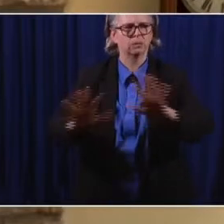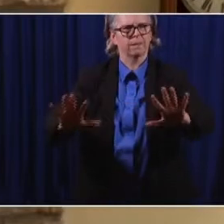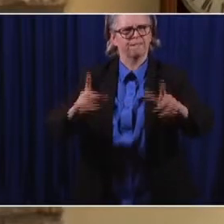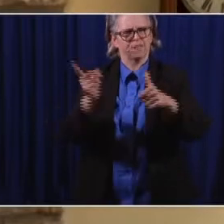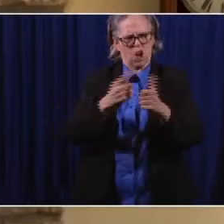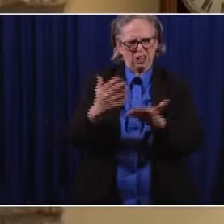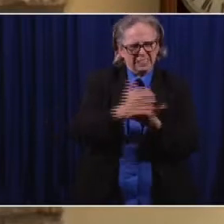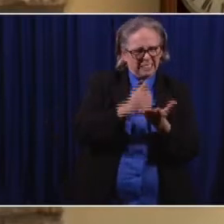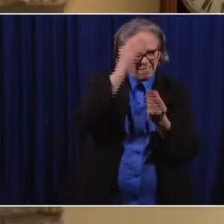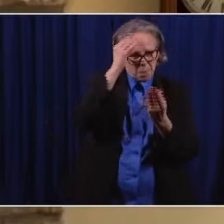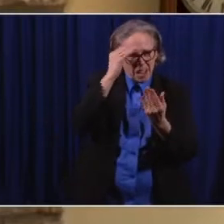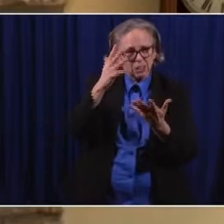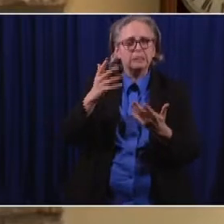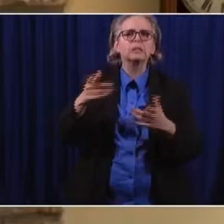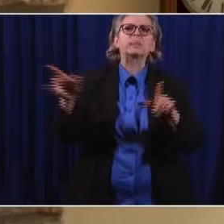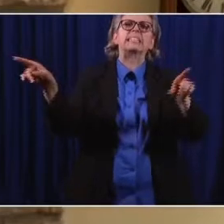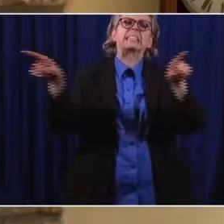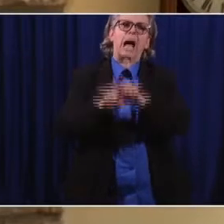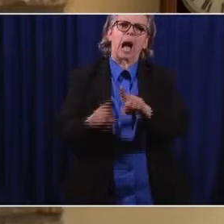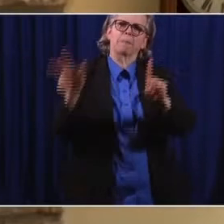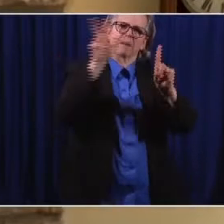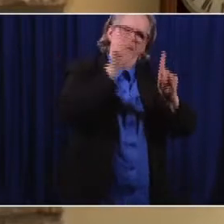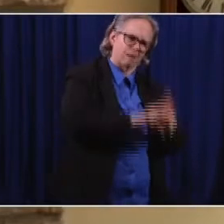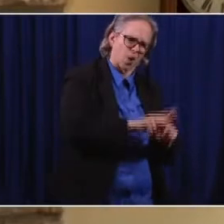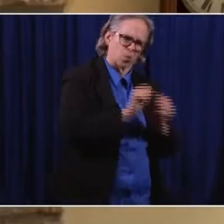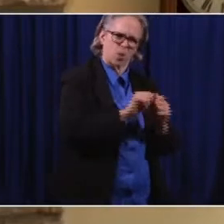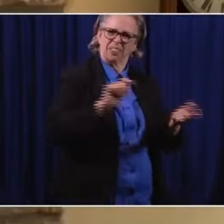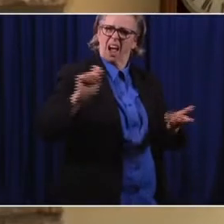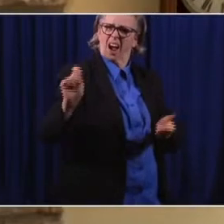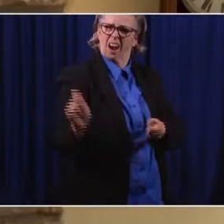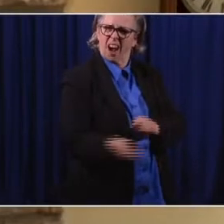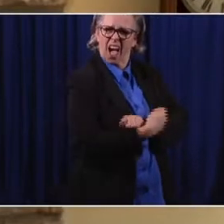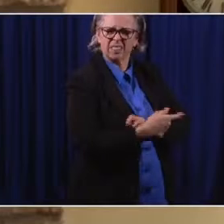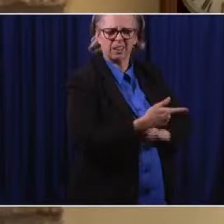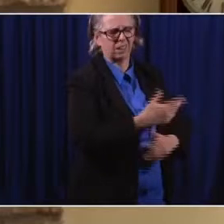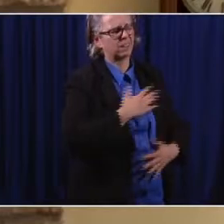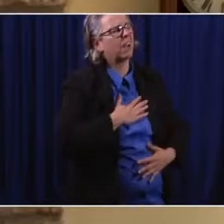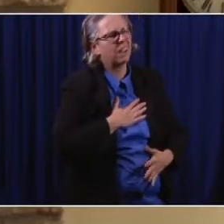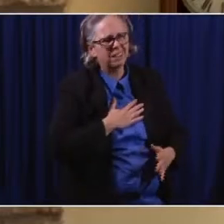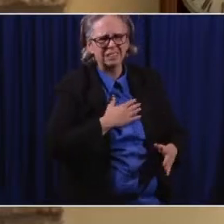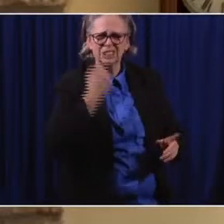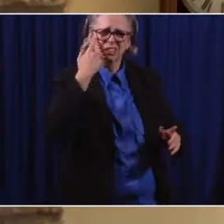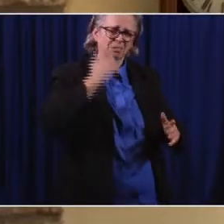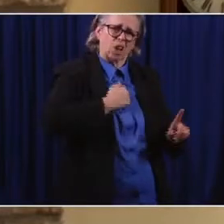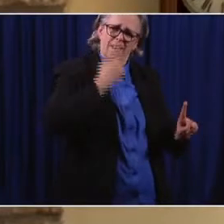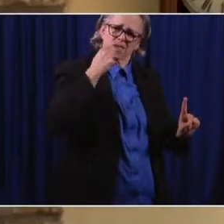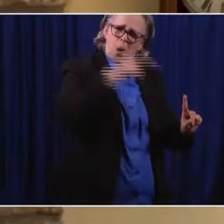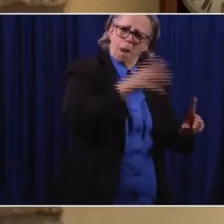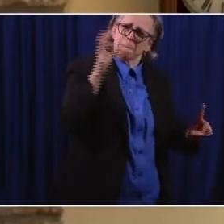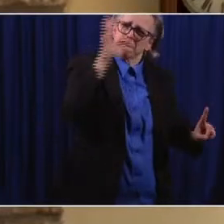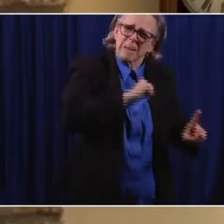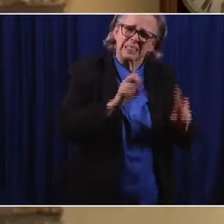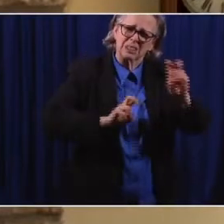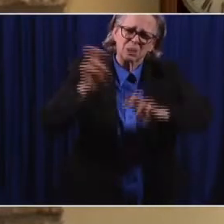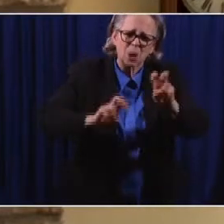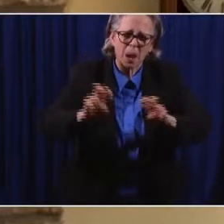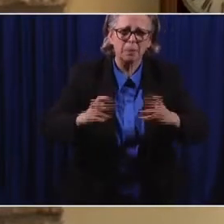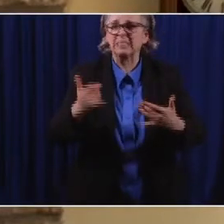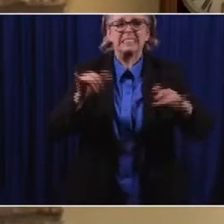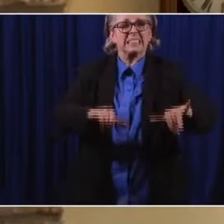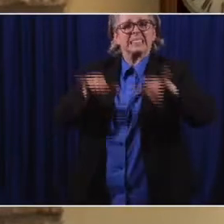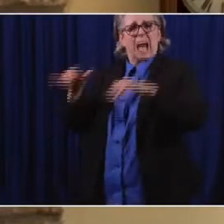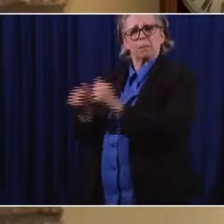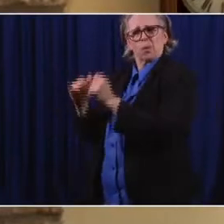It goes out to, you know, runners who can't run, football players who can't play football, you know,